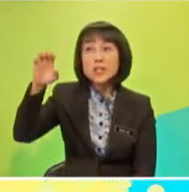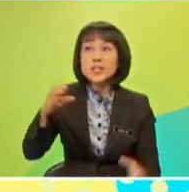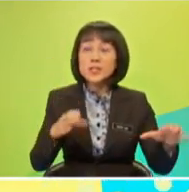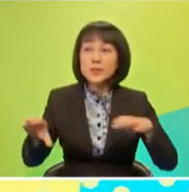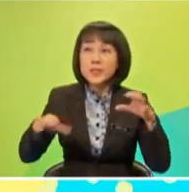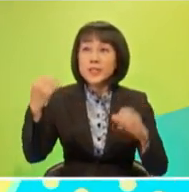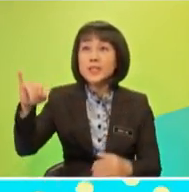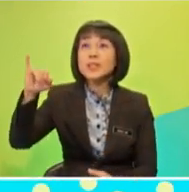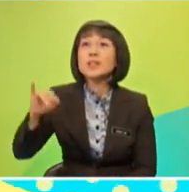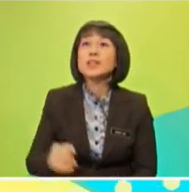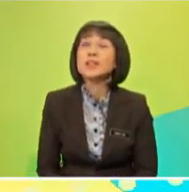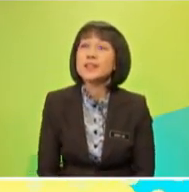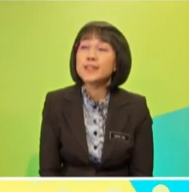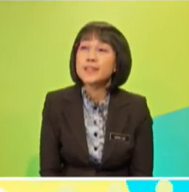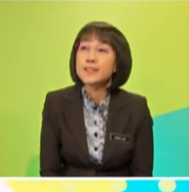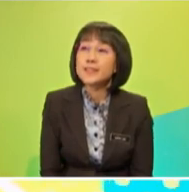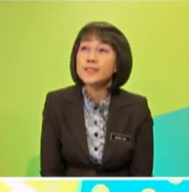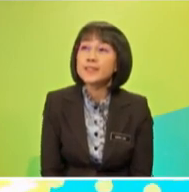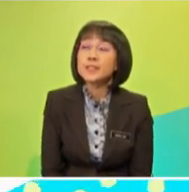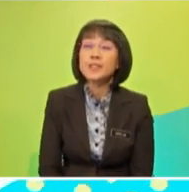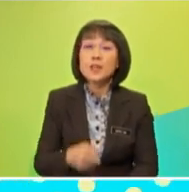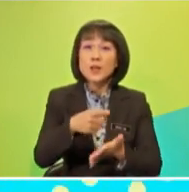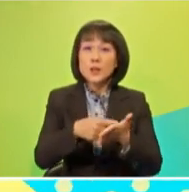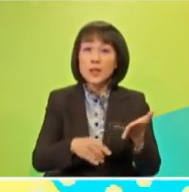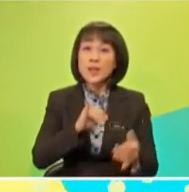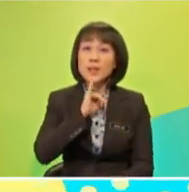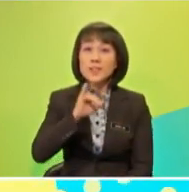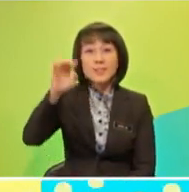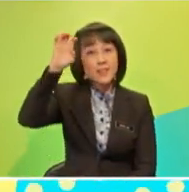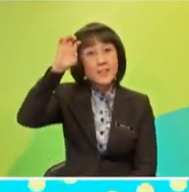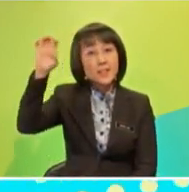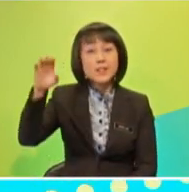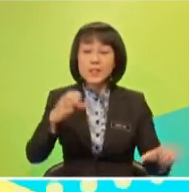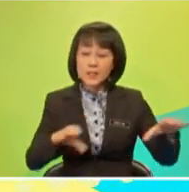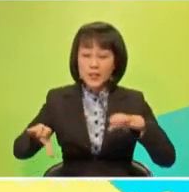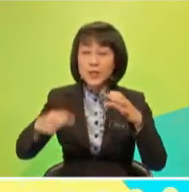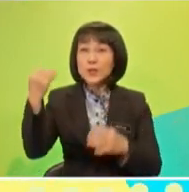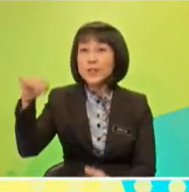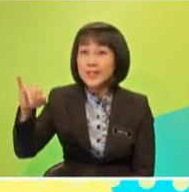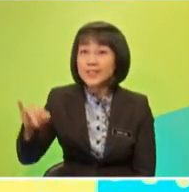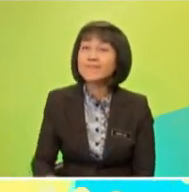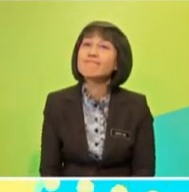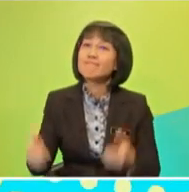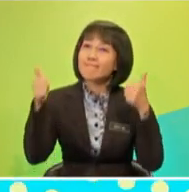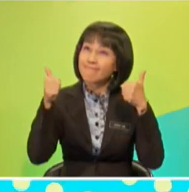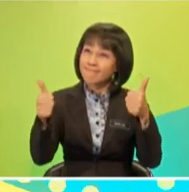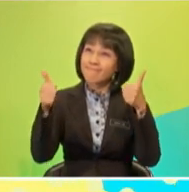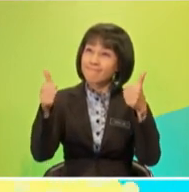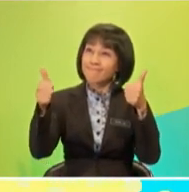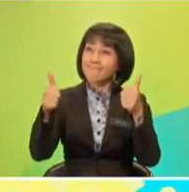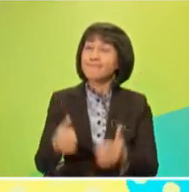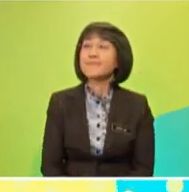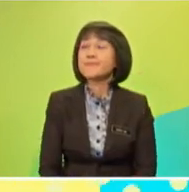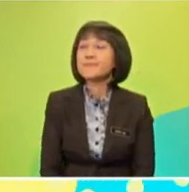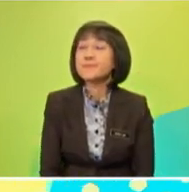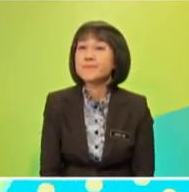he doing? What's he doing? What's he doing? Very good. What's he doing?